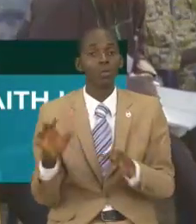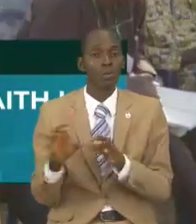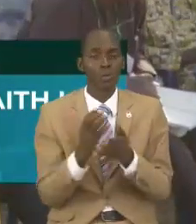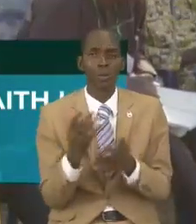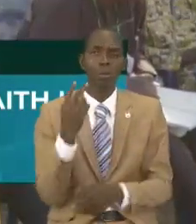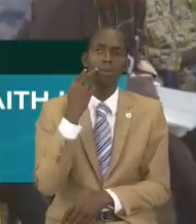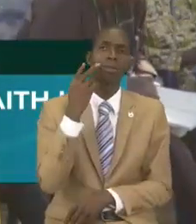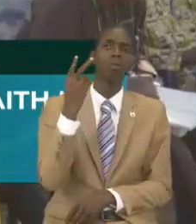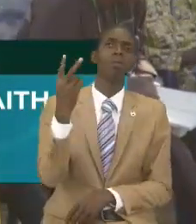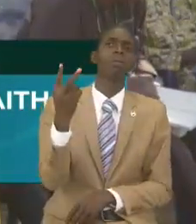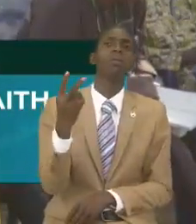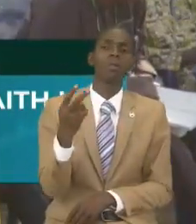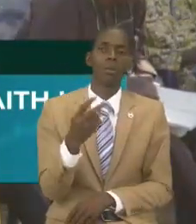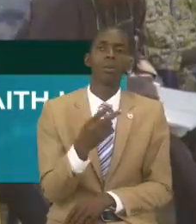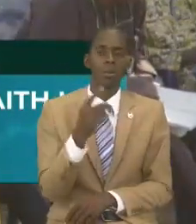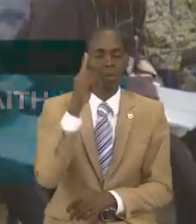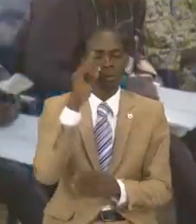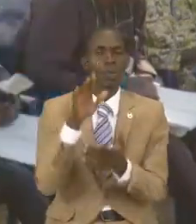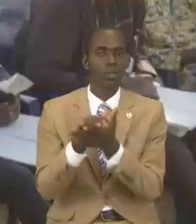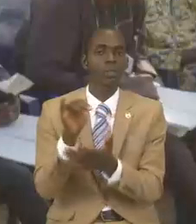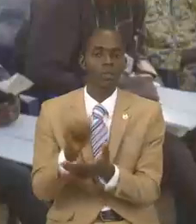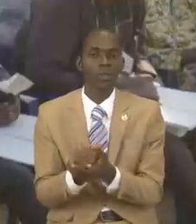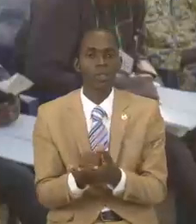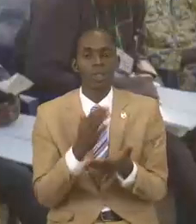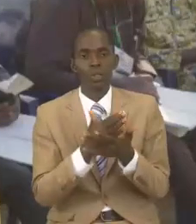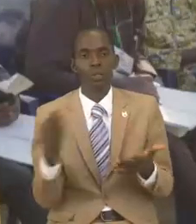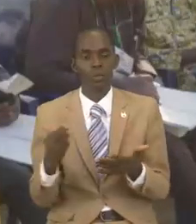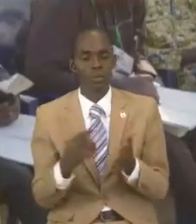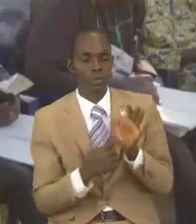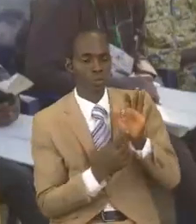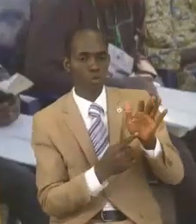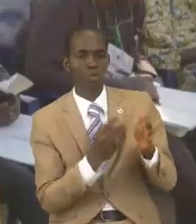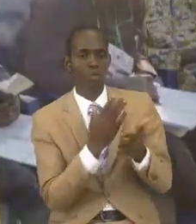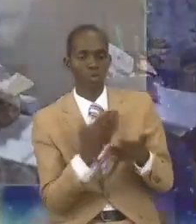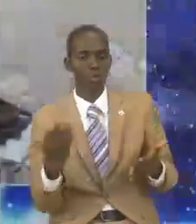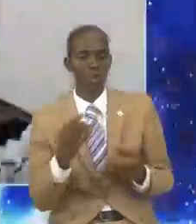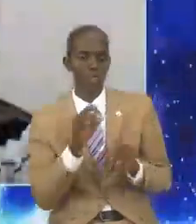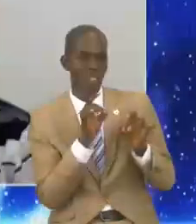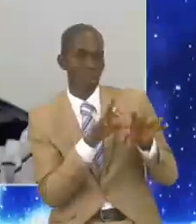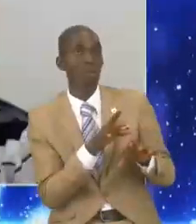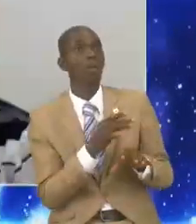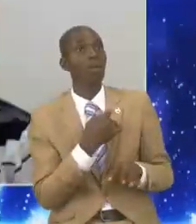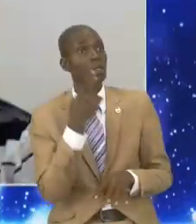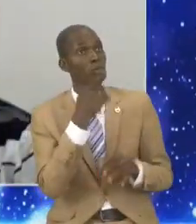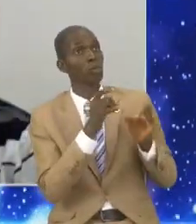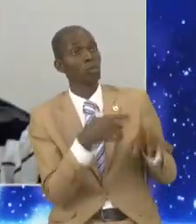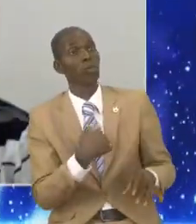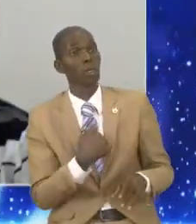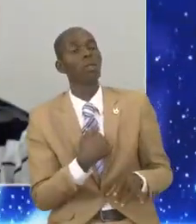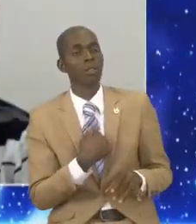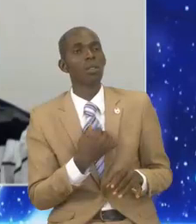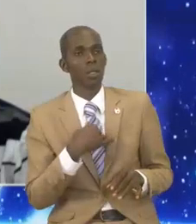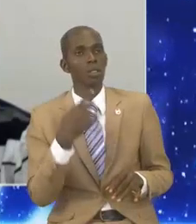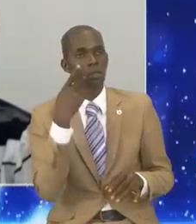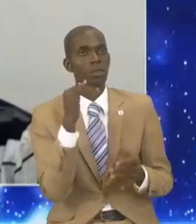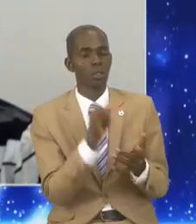that, they walk by that. Somebody shows them hatred, they see that, they walk like that. Somebody